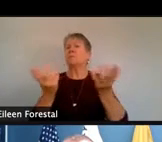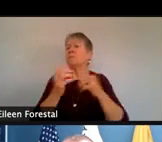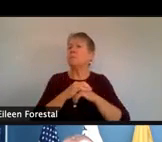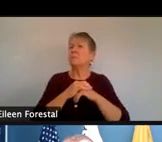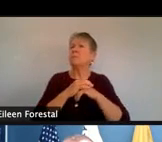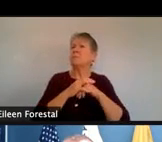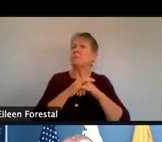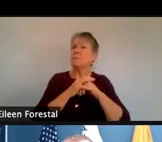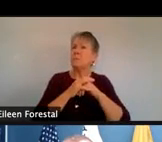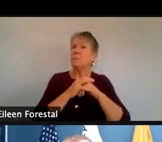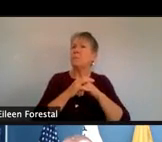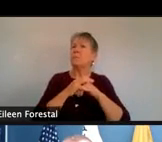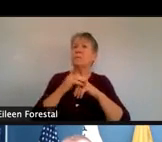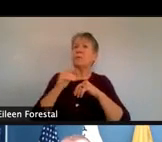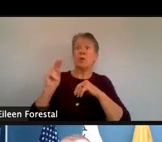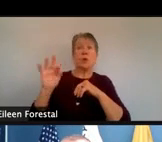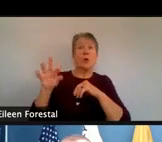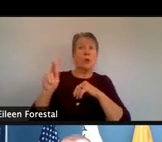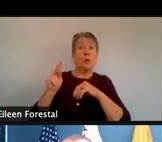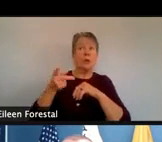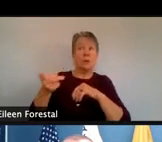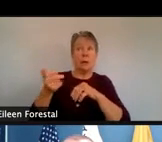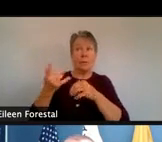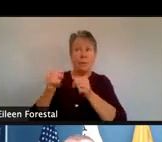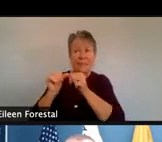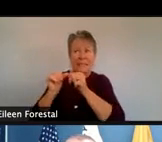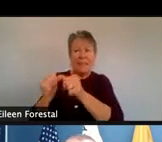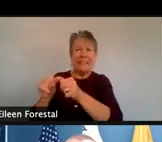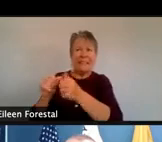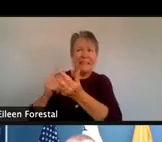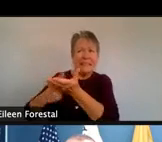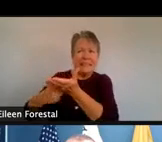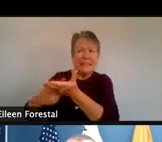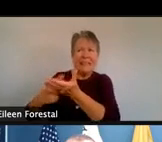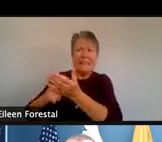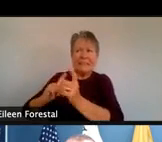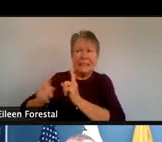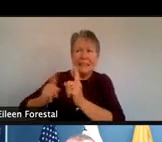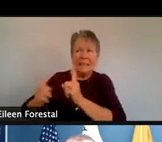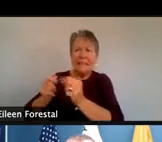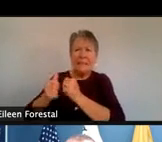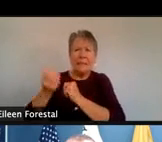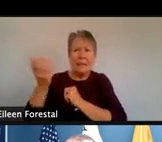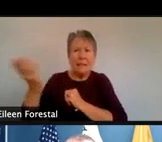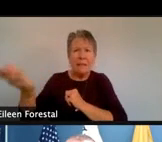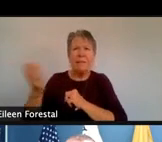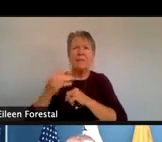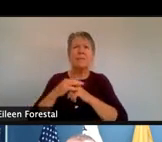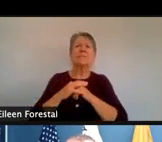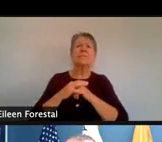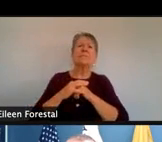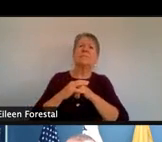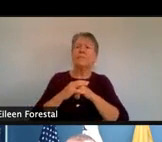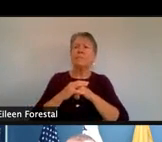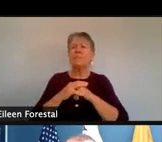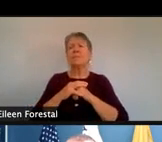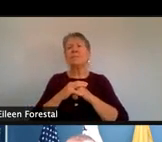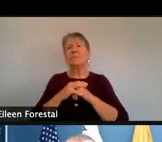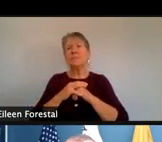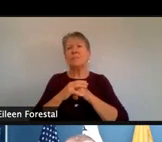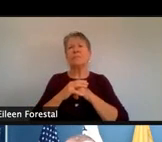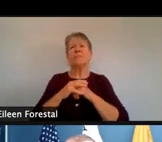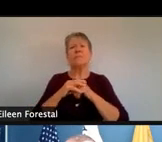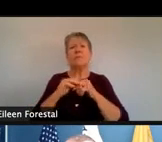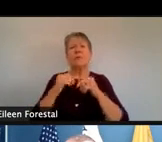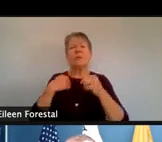On our side, the particular commitments are around what we could do to plus up